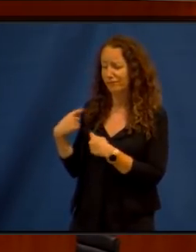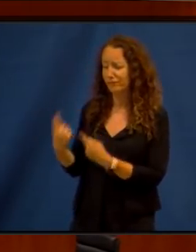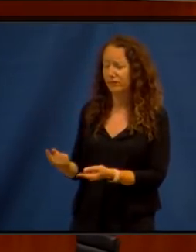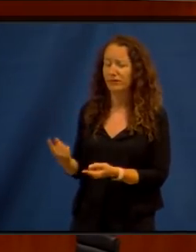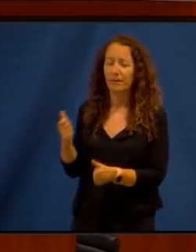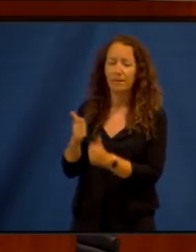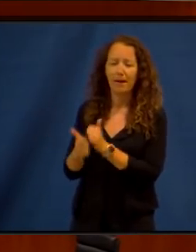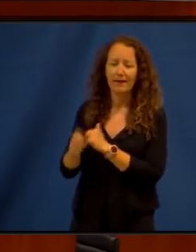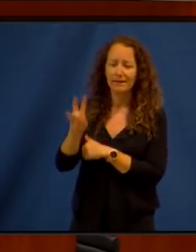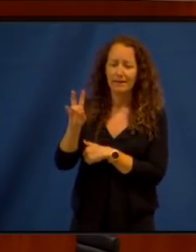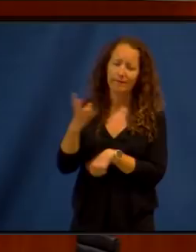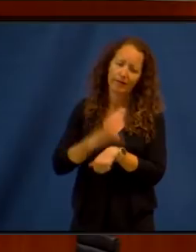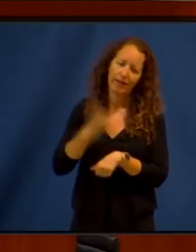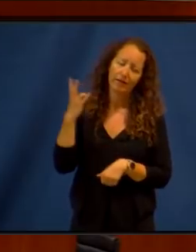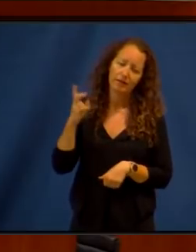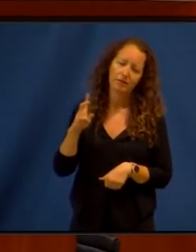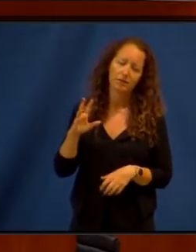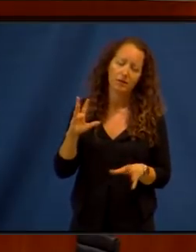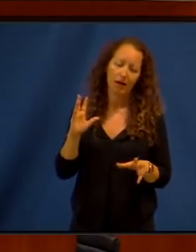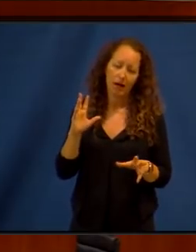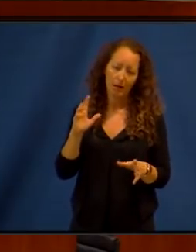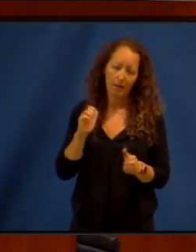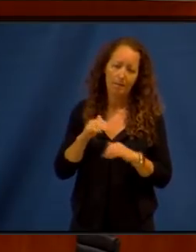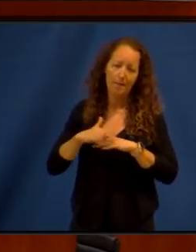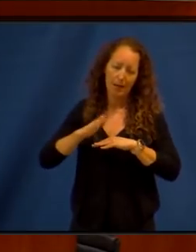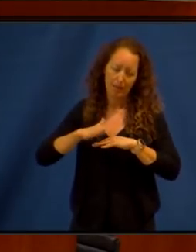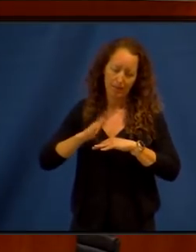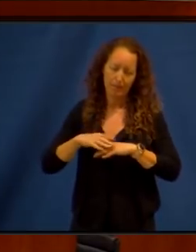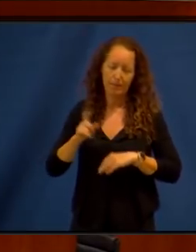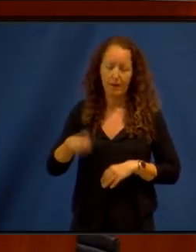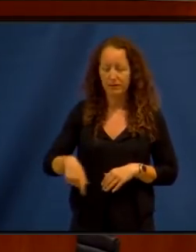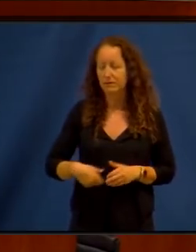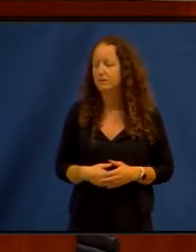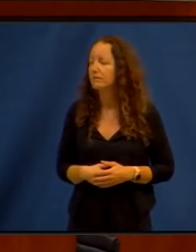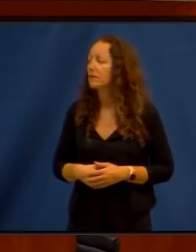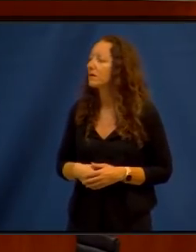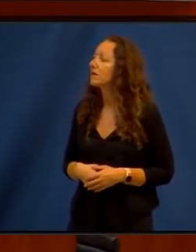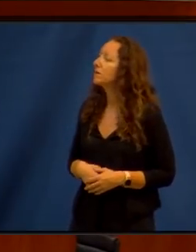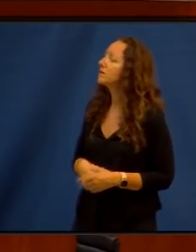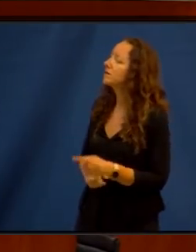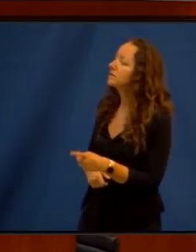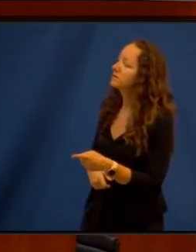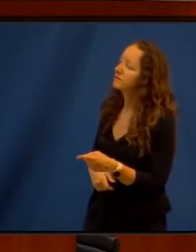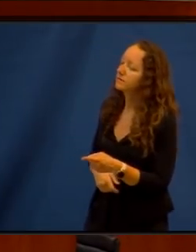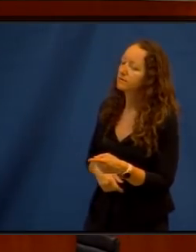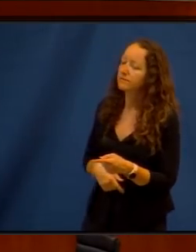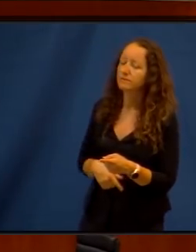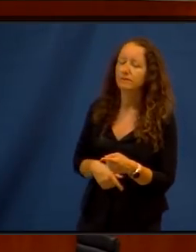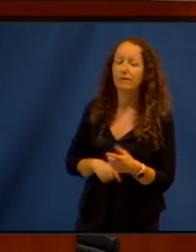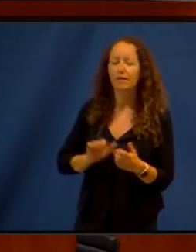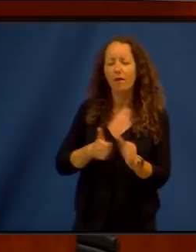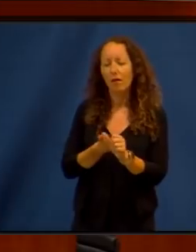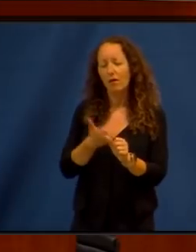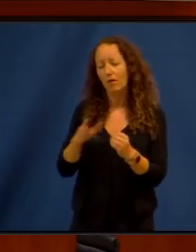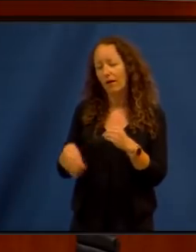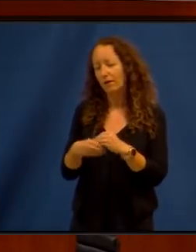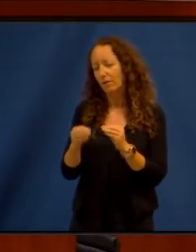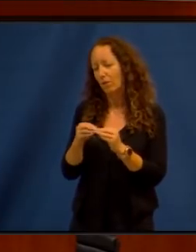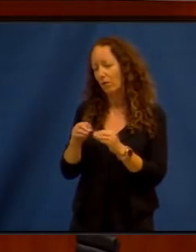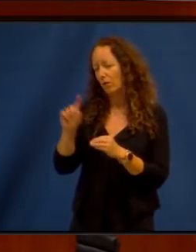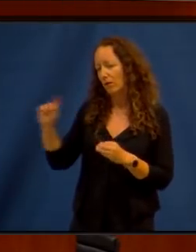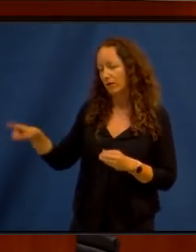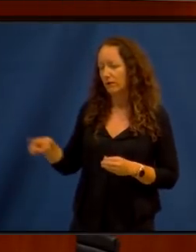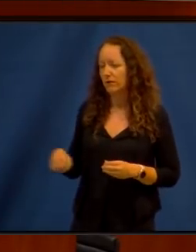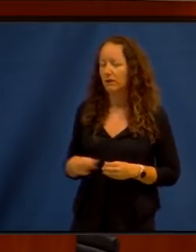Well, so. Okay, Roger, I have a follow up. Yeah. Go ahead, please. If a person is